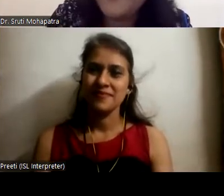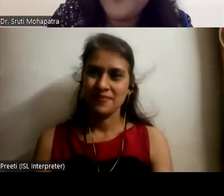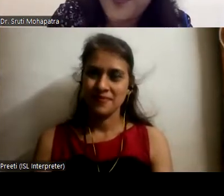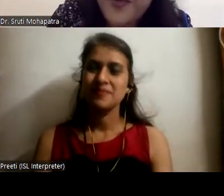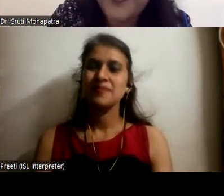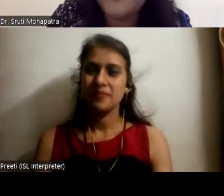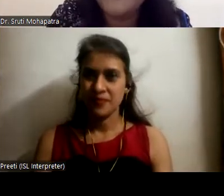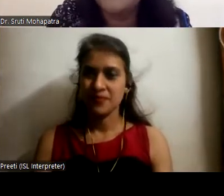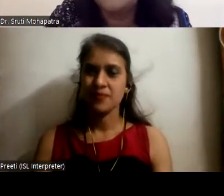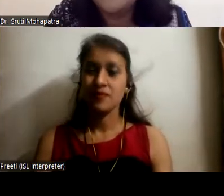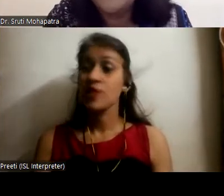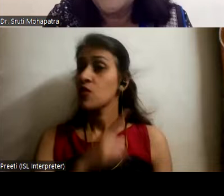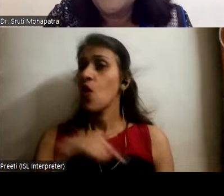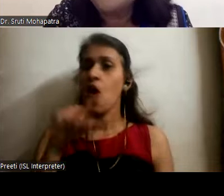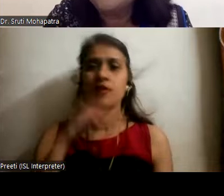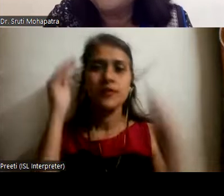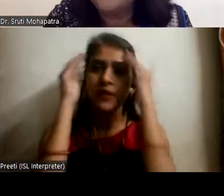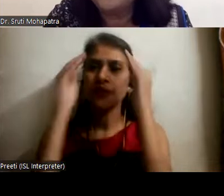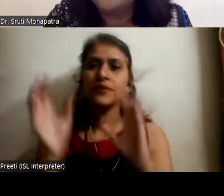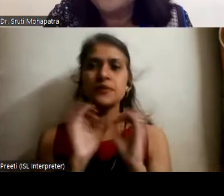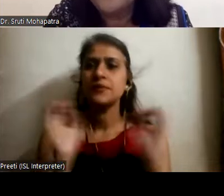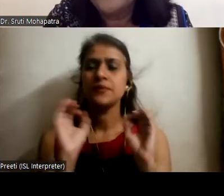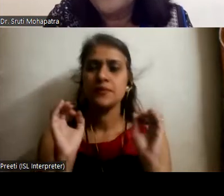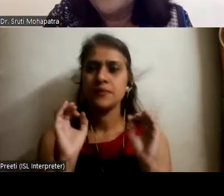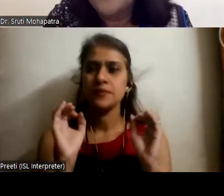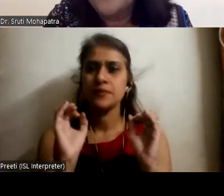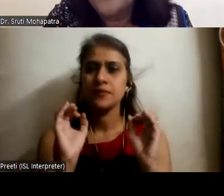they were not being considered.